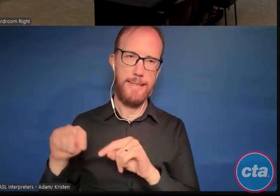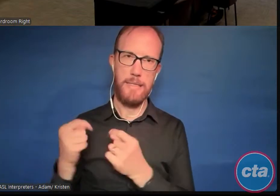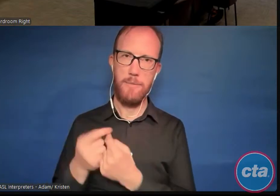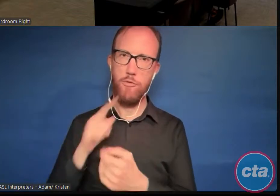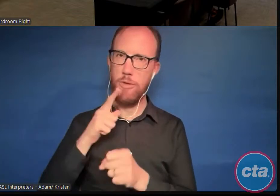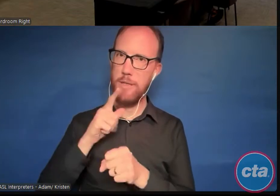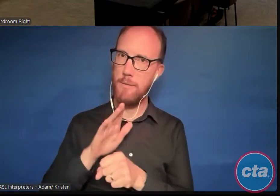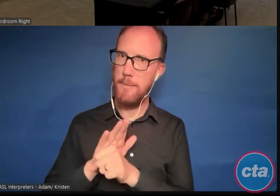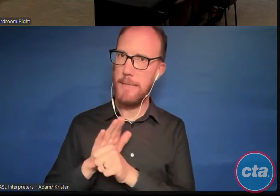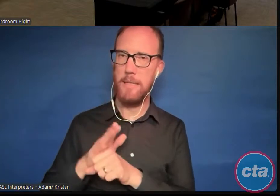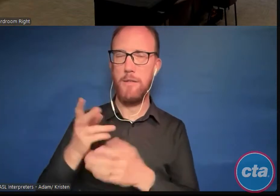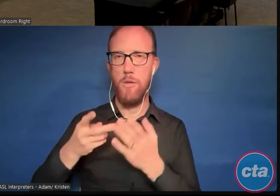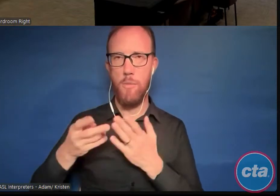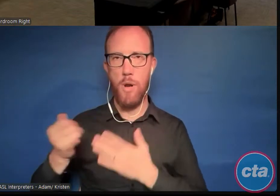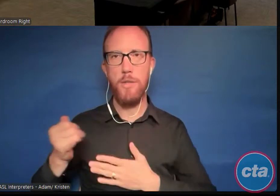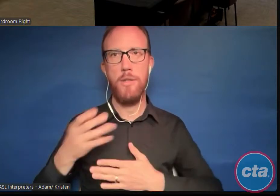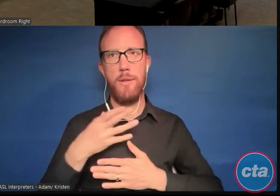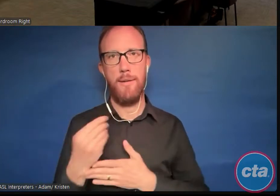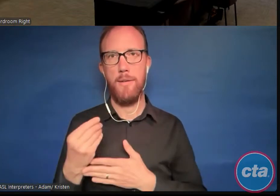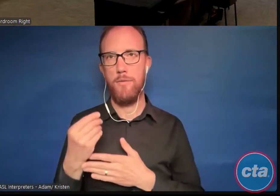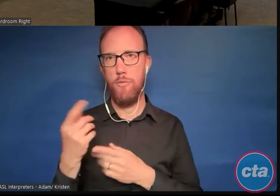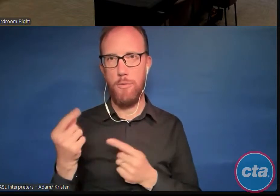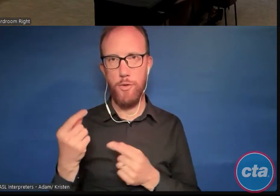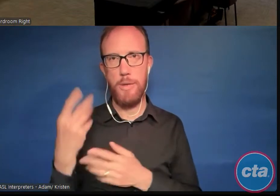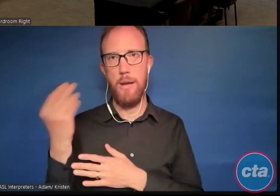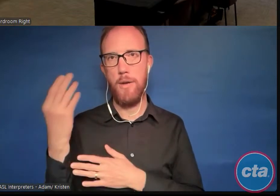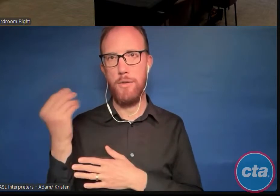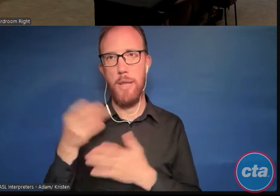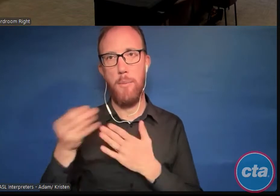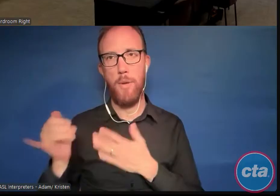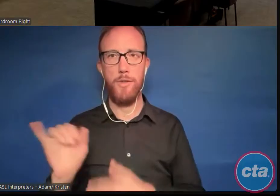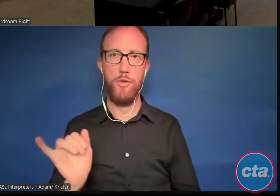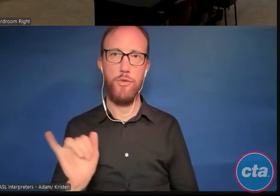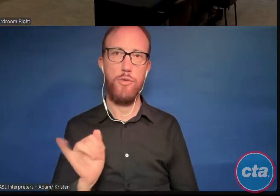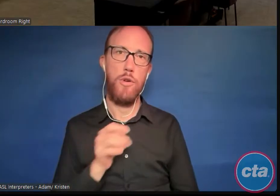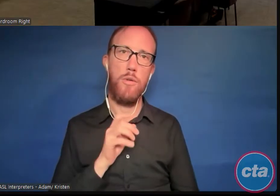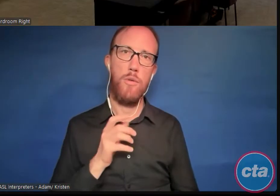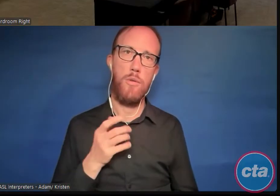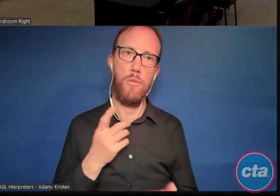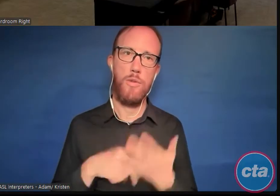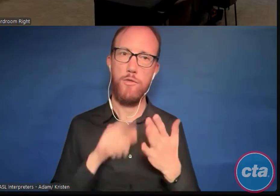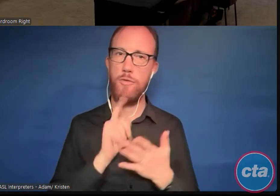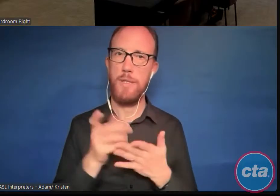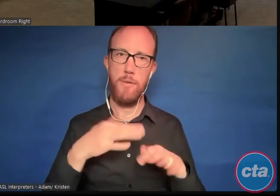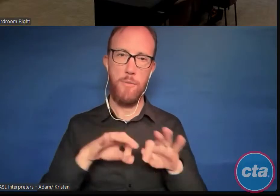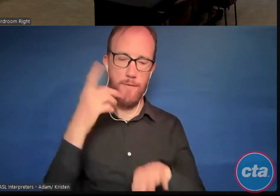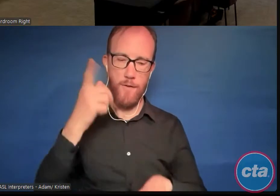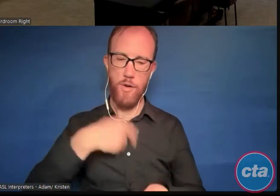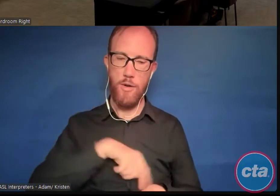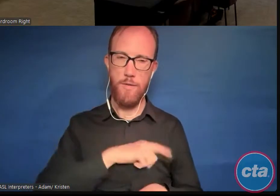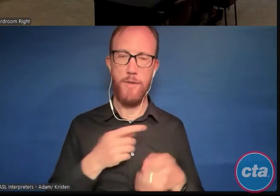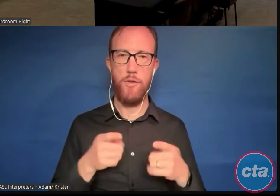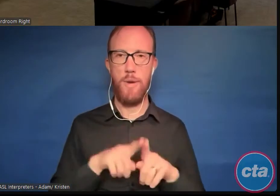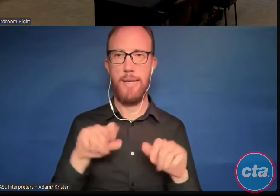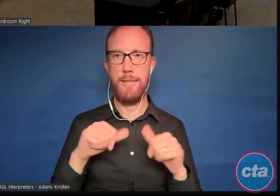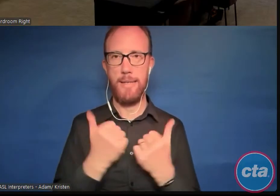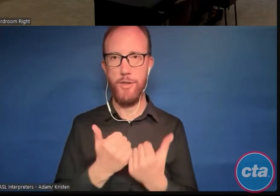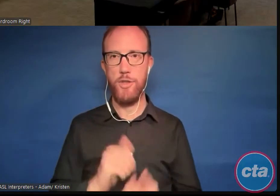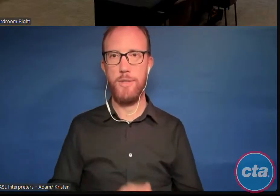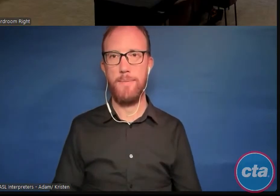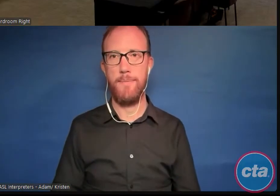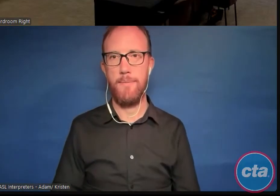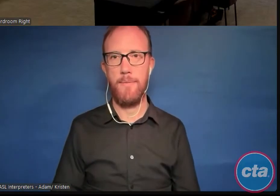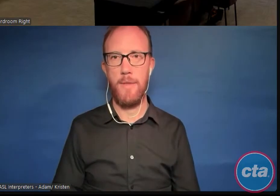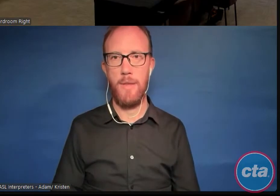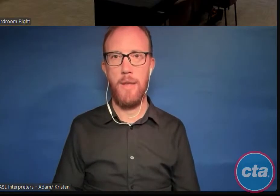project and the beliefs beyond the project, right? And what is fundamental to who we are as an agency in some cases. And this costs